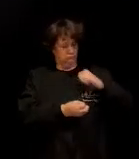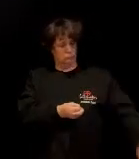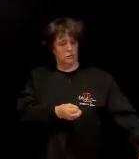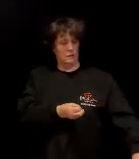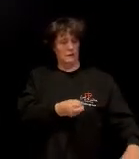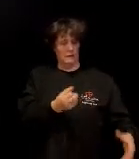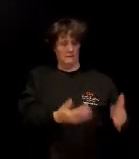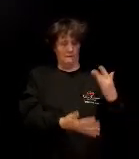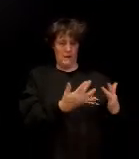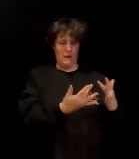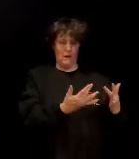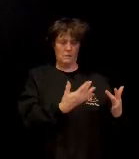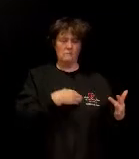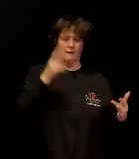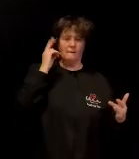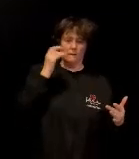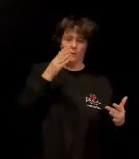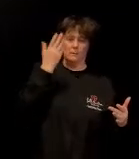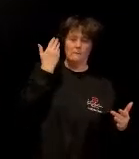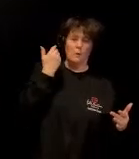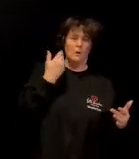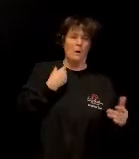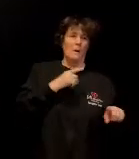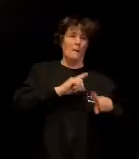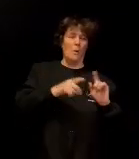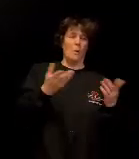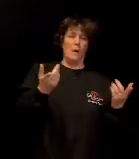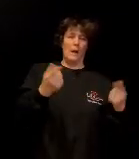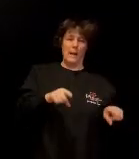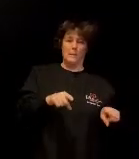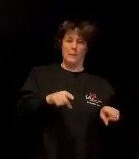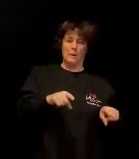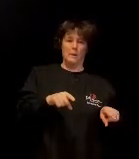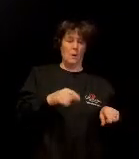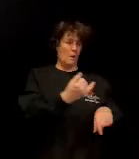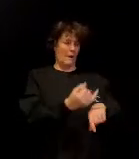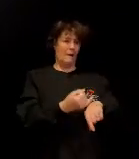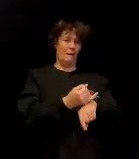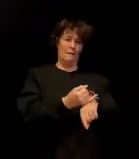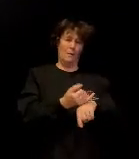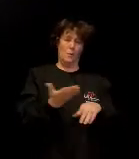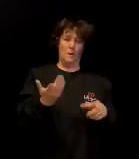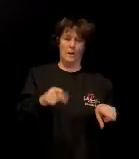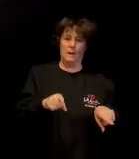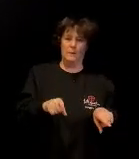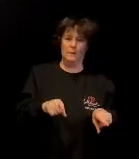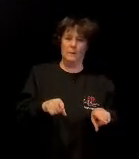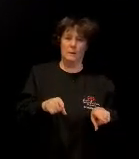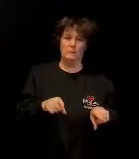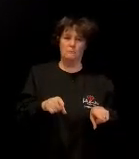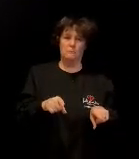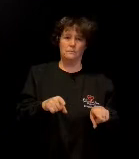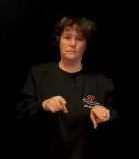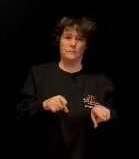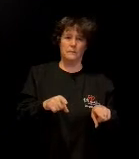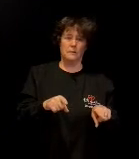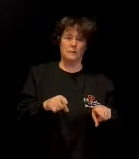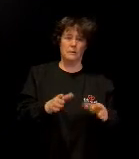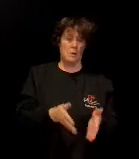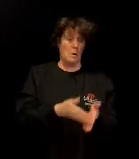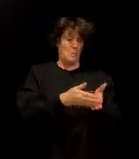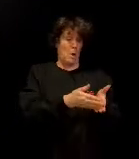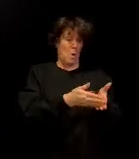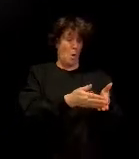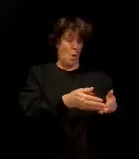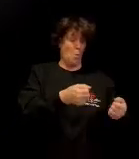hundreds of messages about that. But what about what happened on the island and what happened when you get shipwrecked to